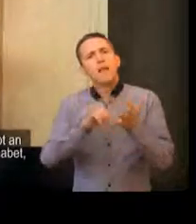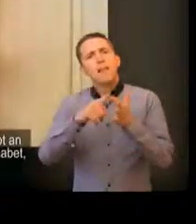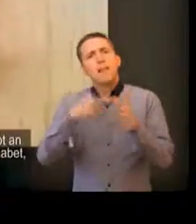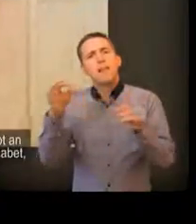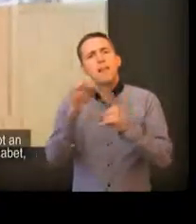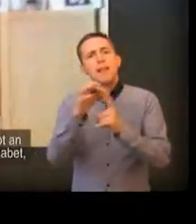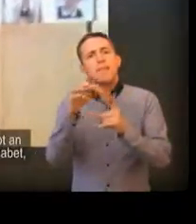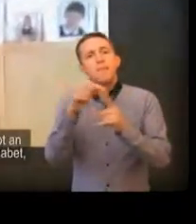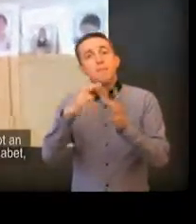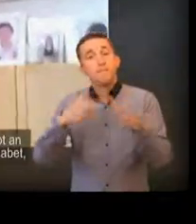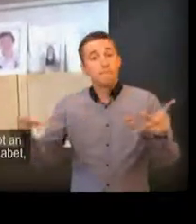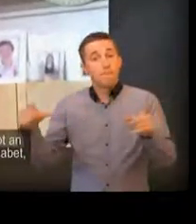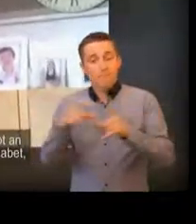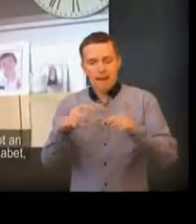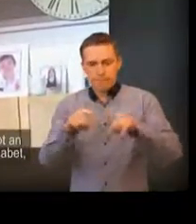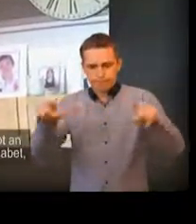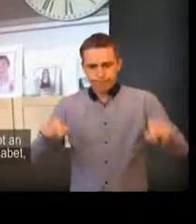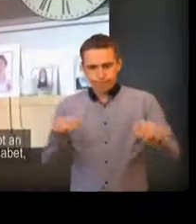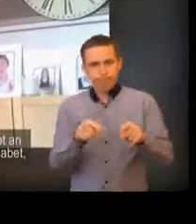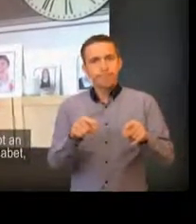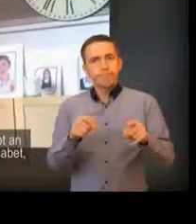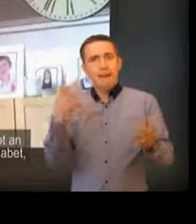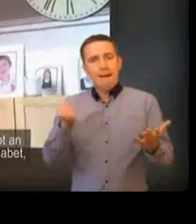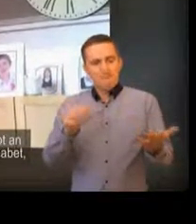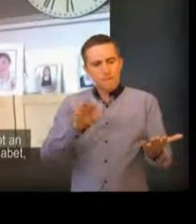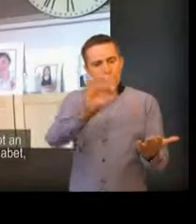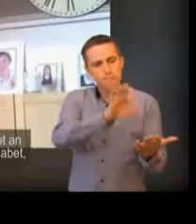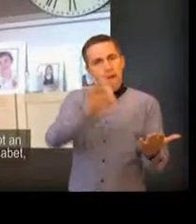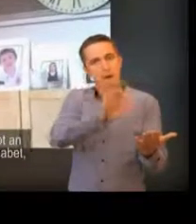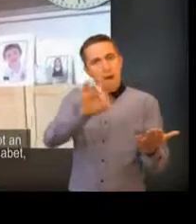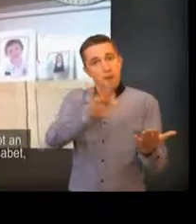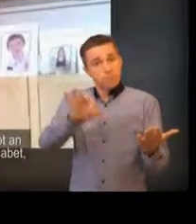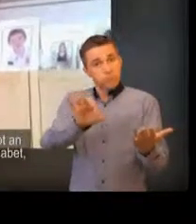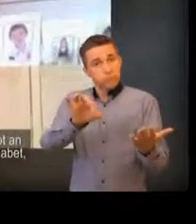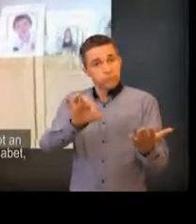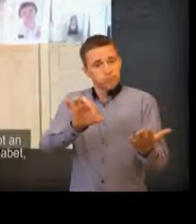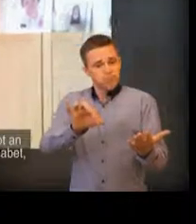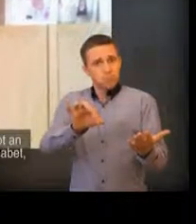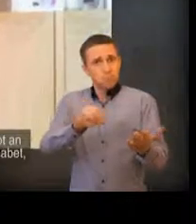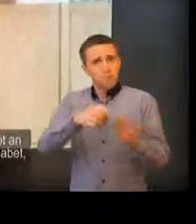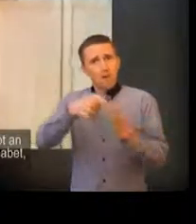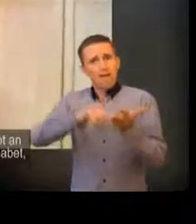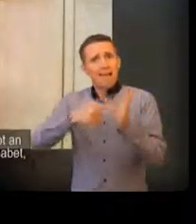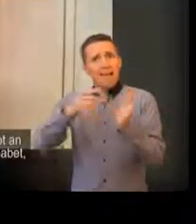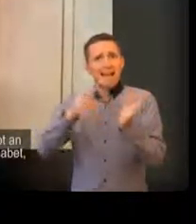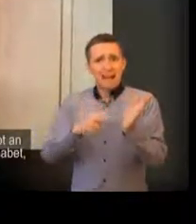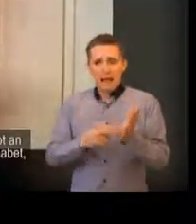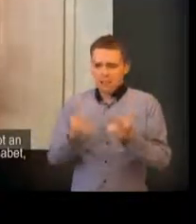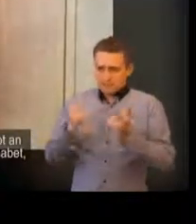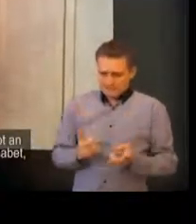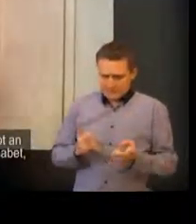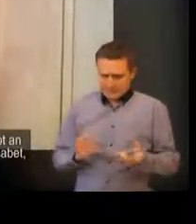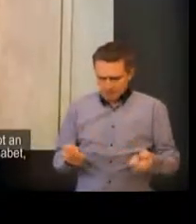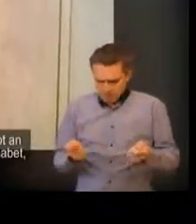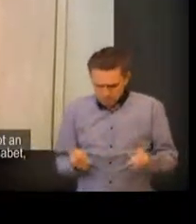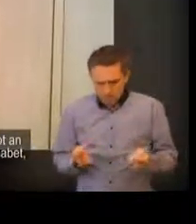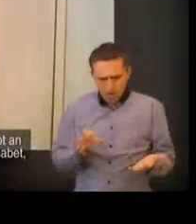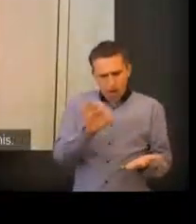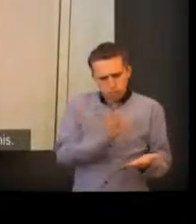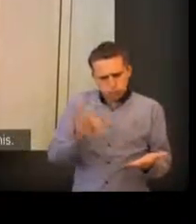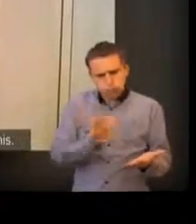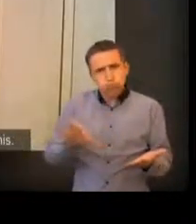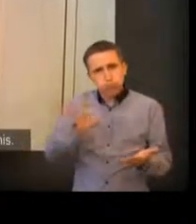Nice. That's a lovely toy. Kaelin likes it as well. Do you know, and also because the facial features are so obvious as